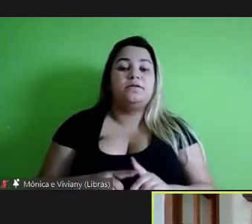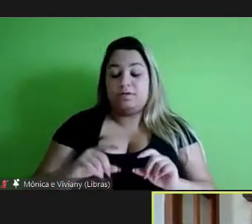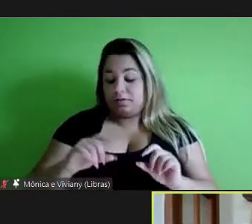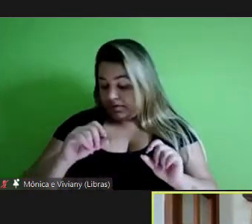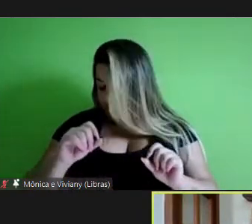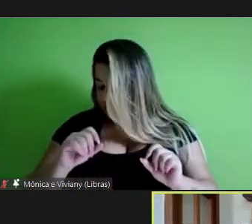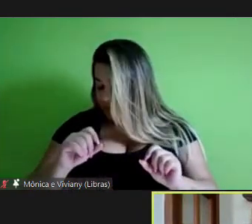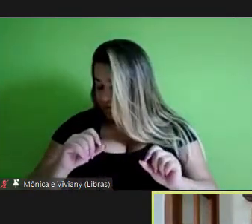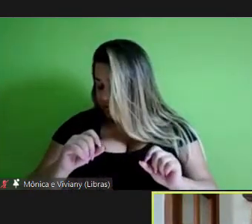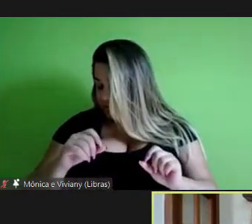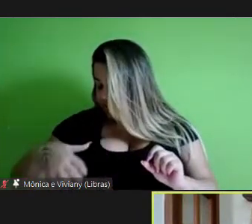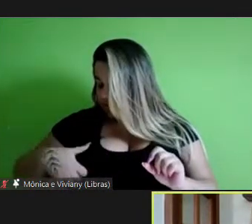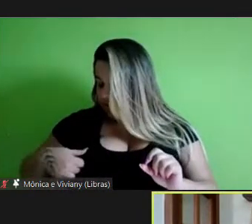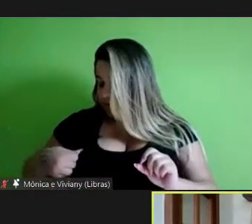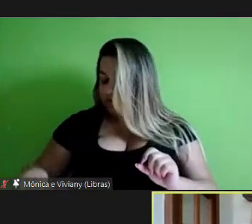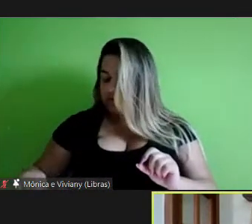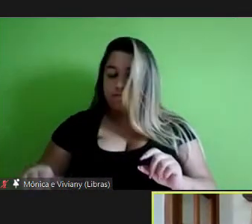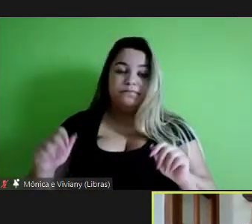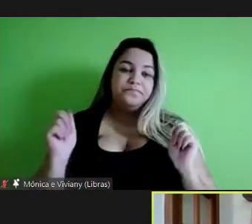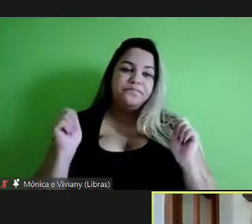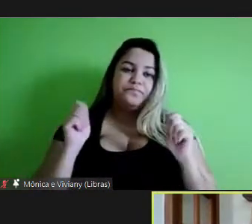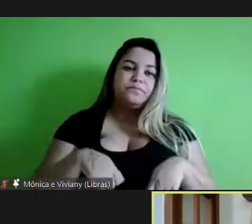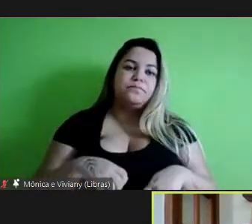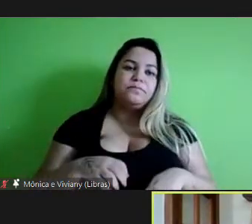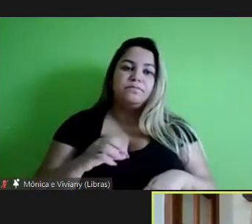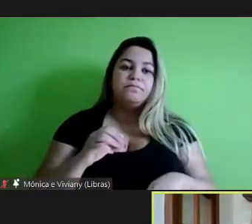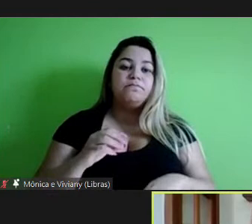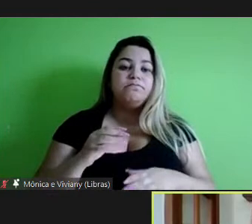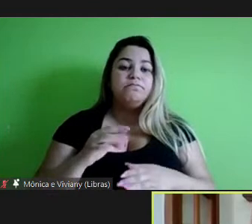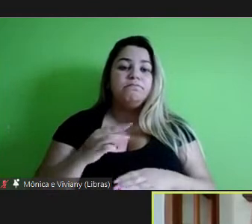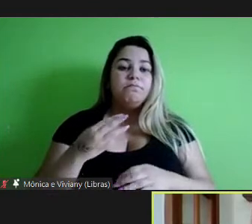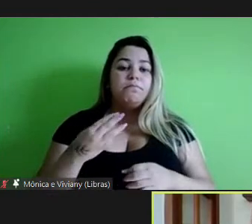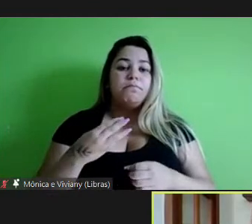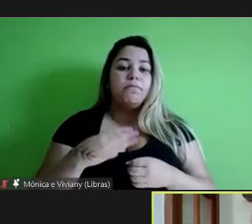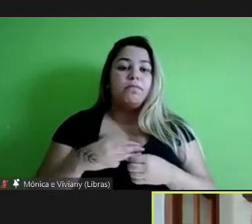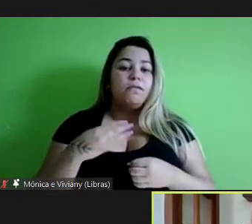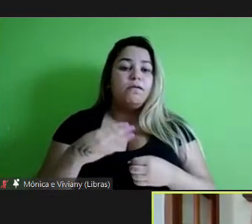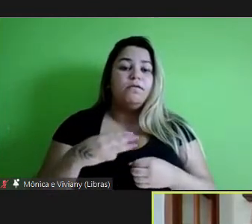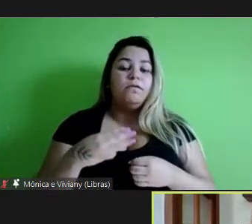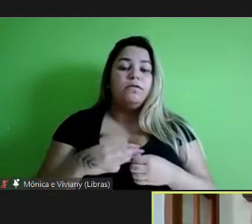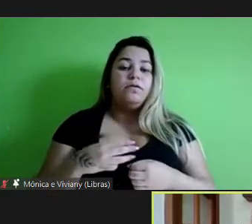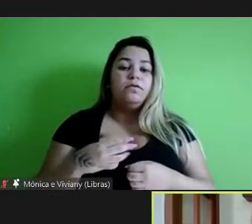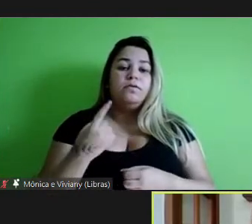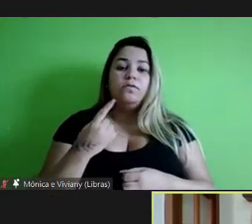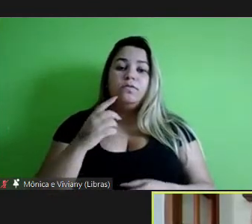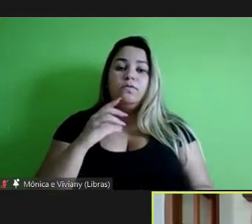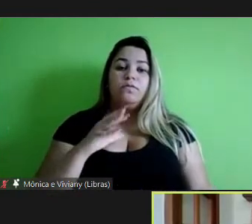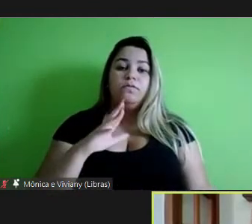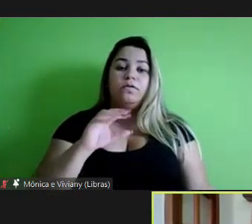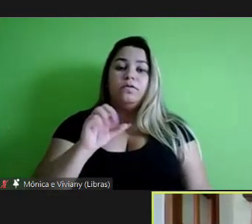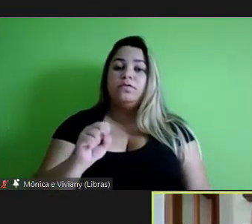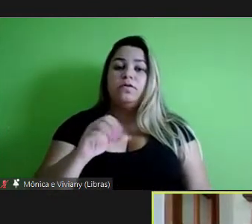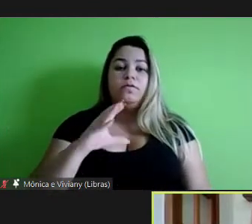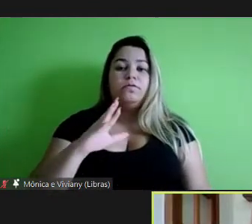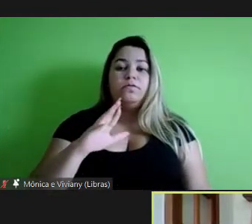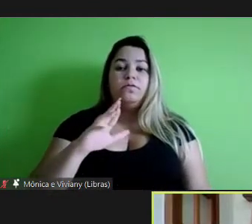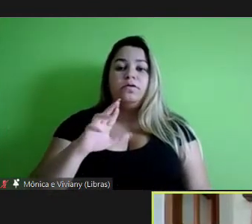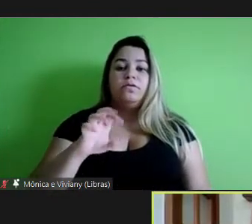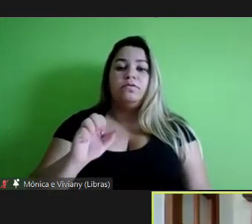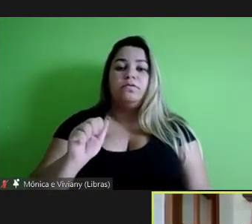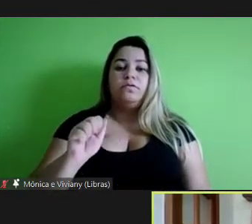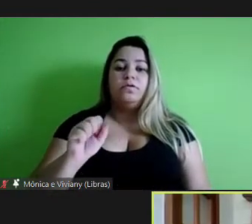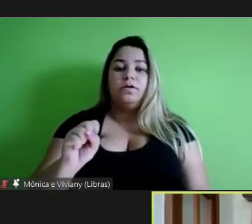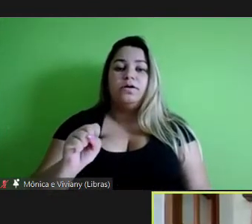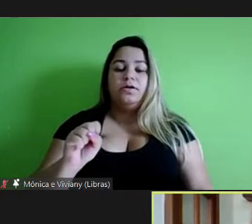it sometimes. They cannot handle the necessities of the municipalities. We have municipalities with, they do not